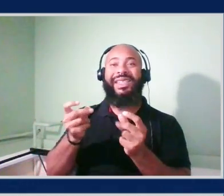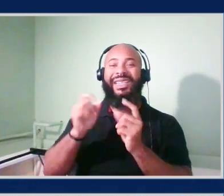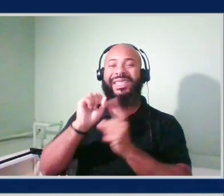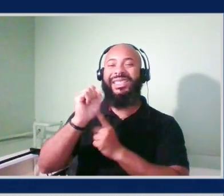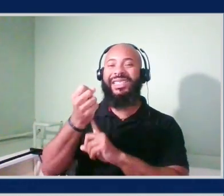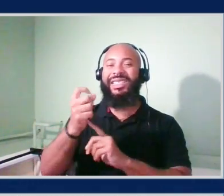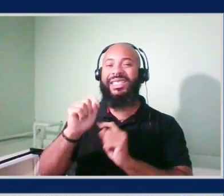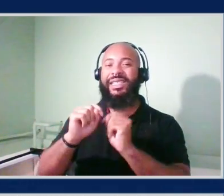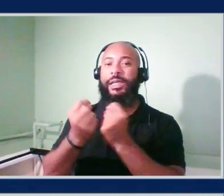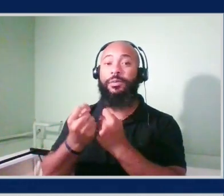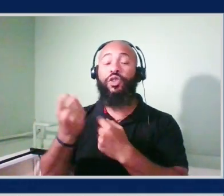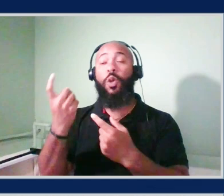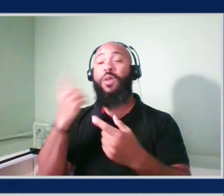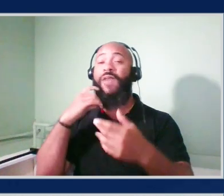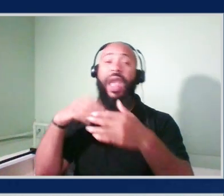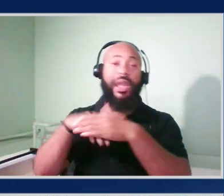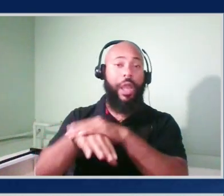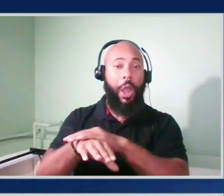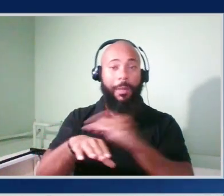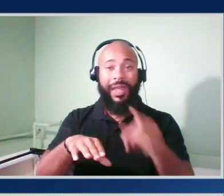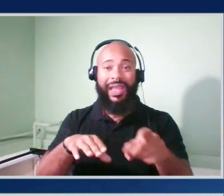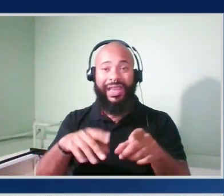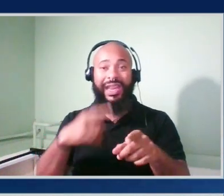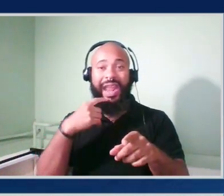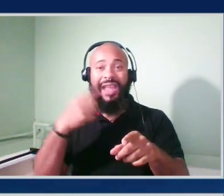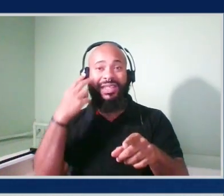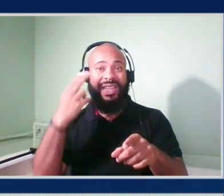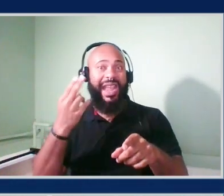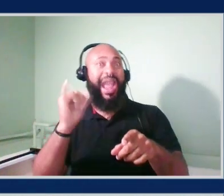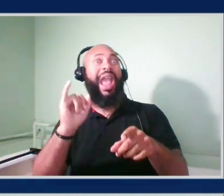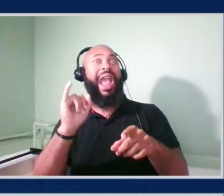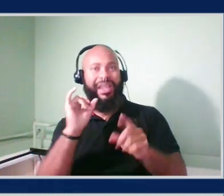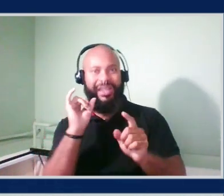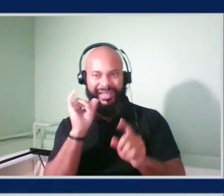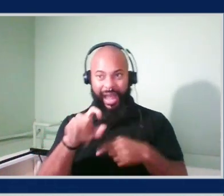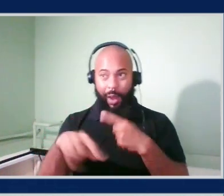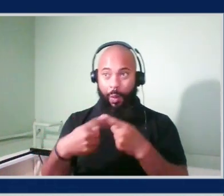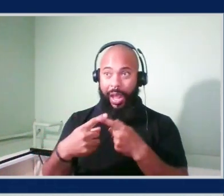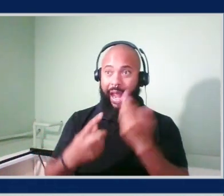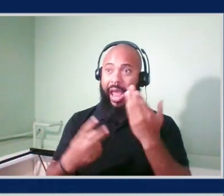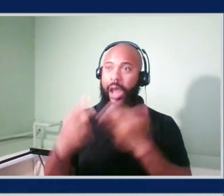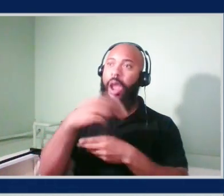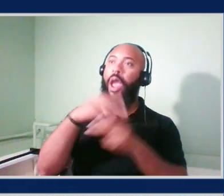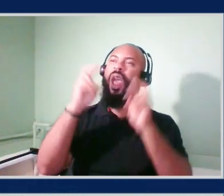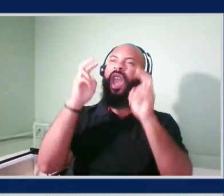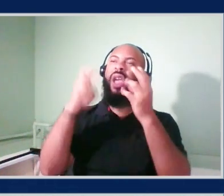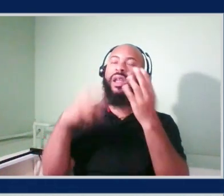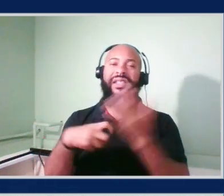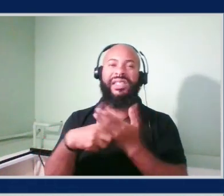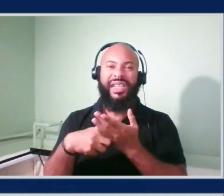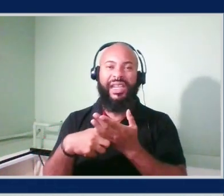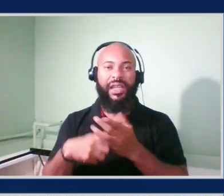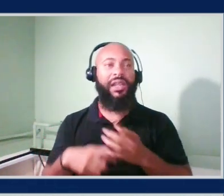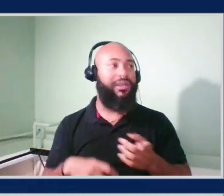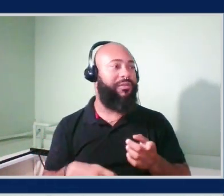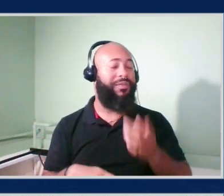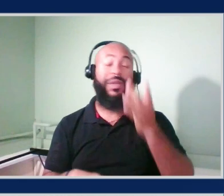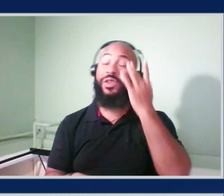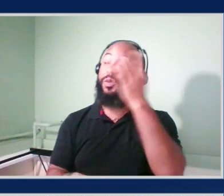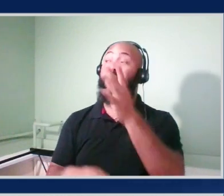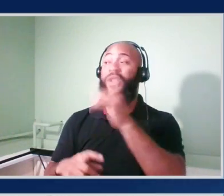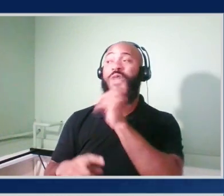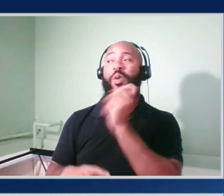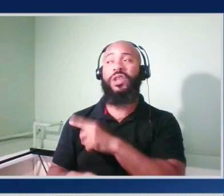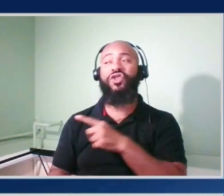and I see hi, is that when I cut a ticket? So Good question. It's a brilliant question.